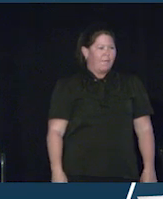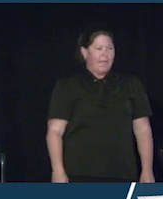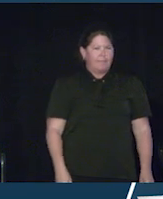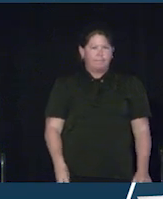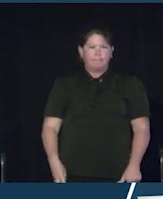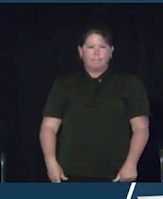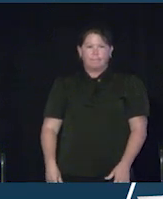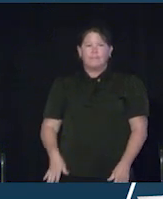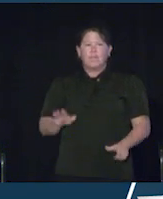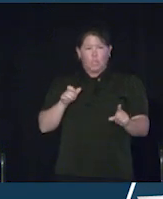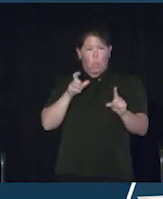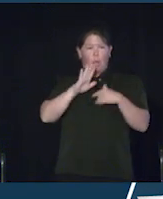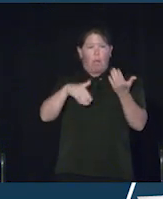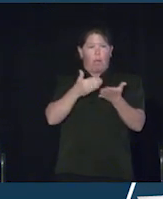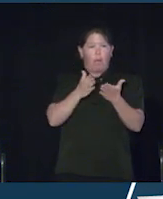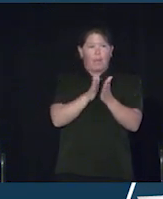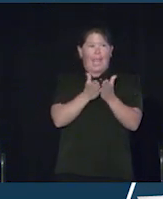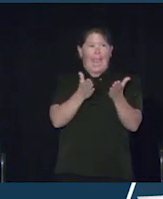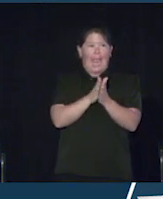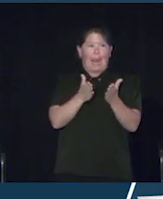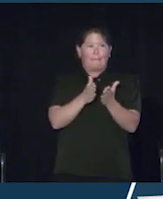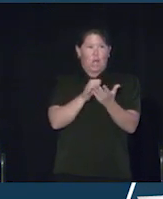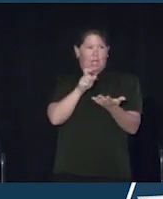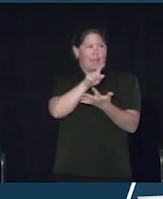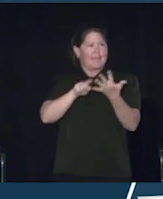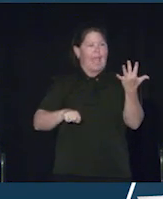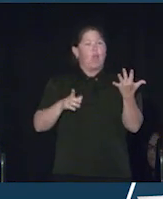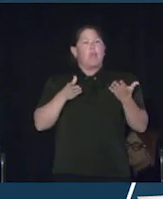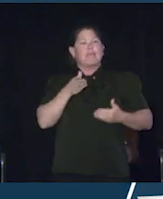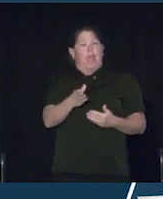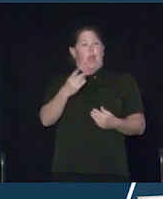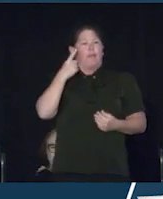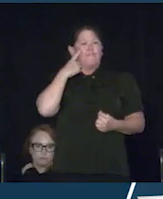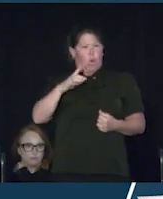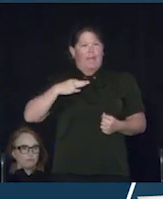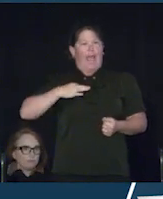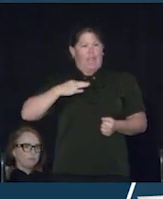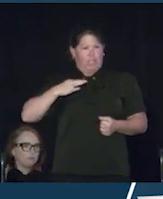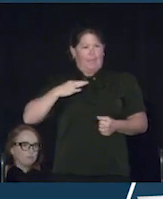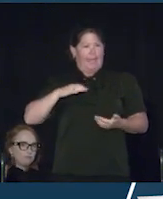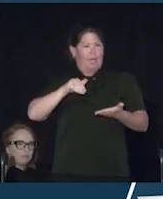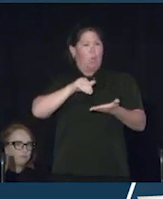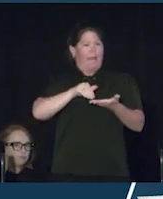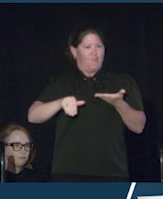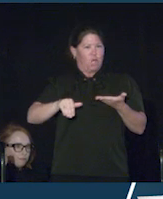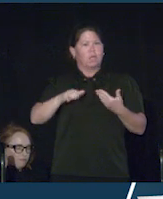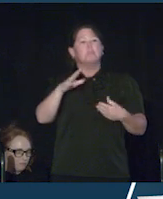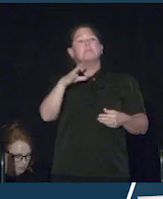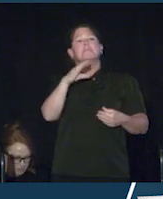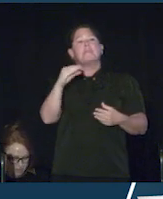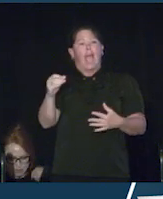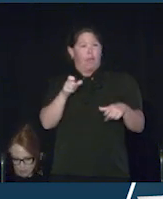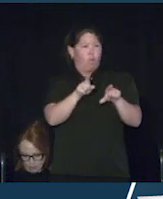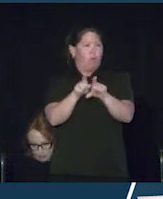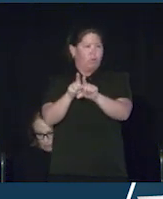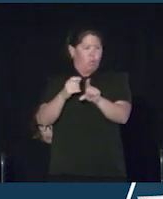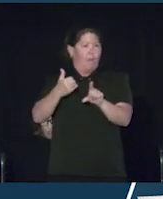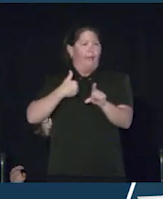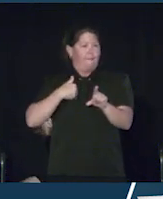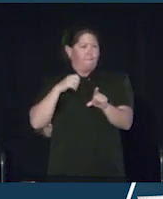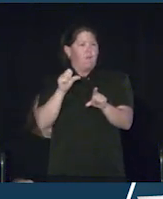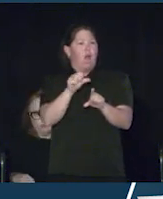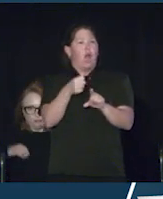the services that are available through the iBudget waiver, and we also have ACA publishes